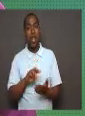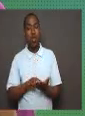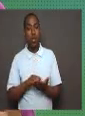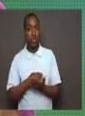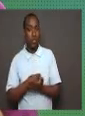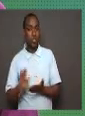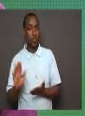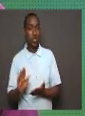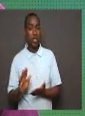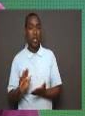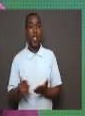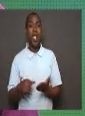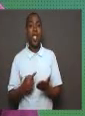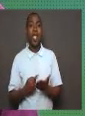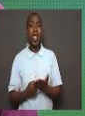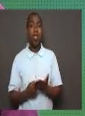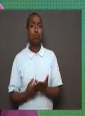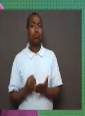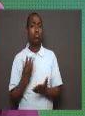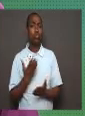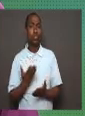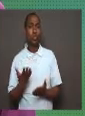carry more substances.